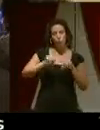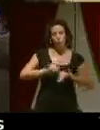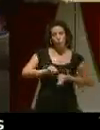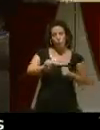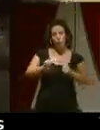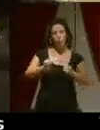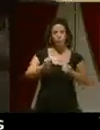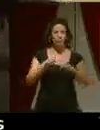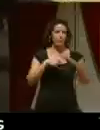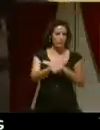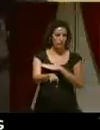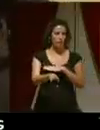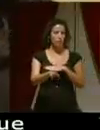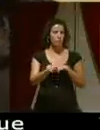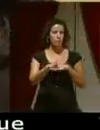the